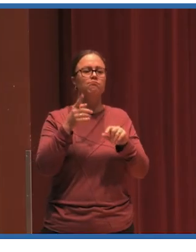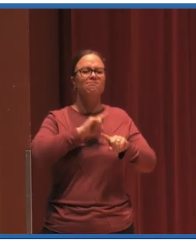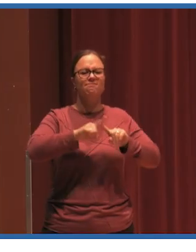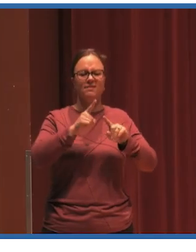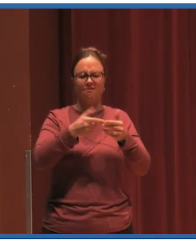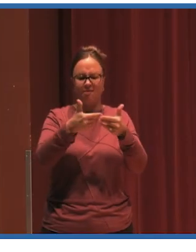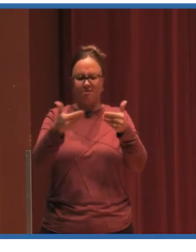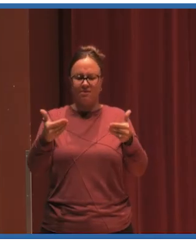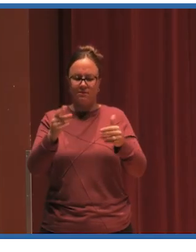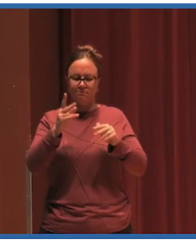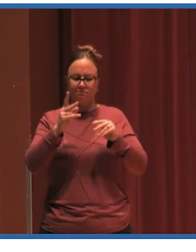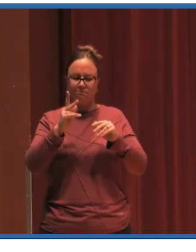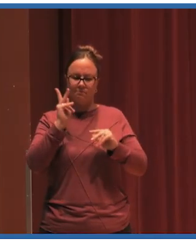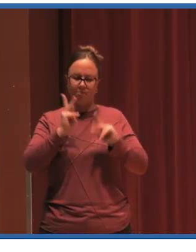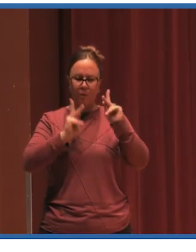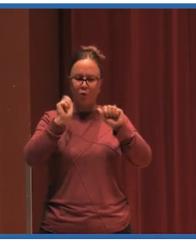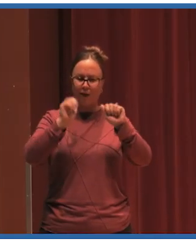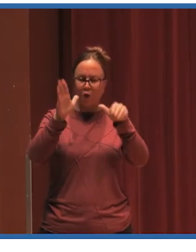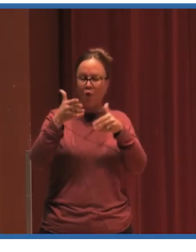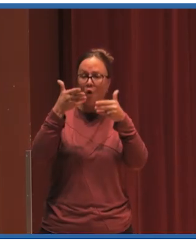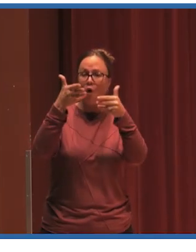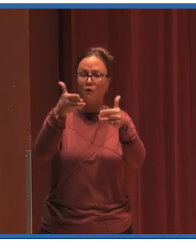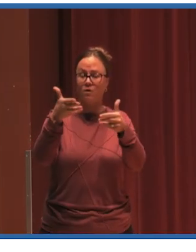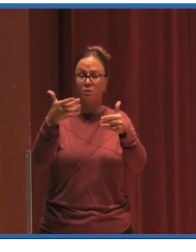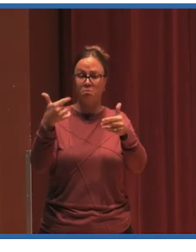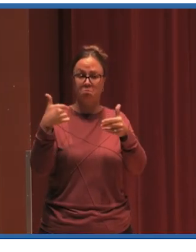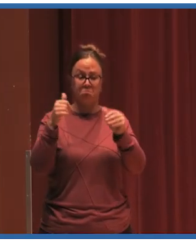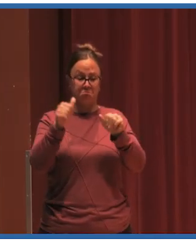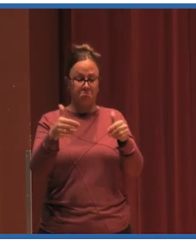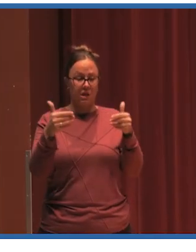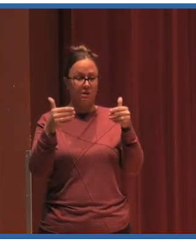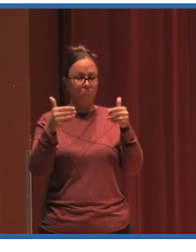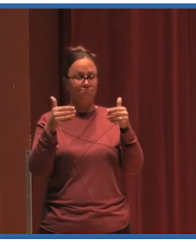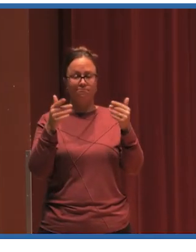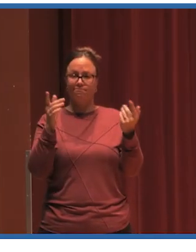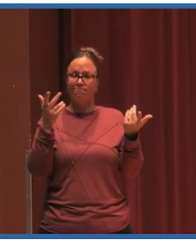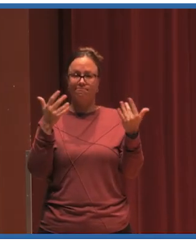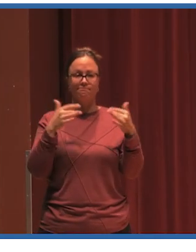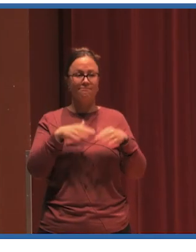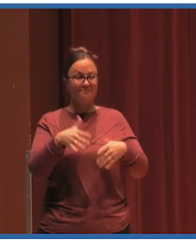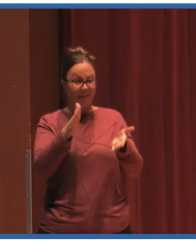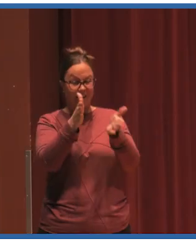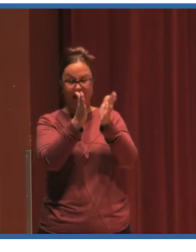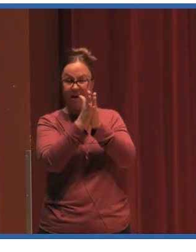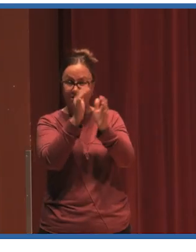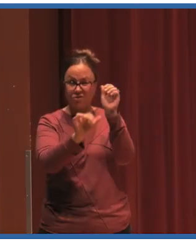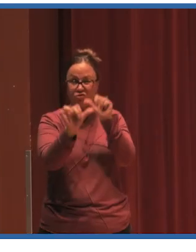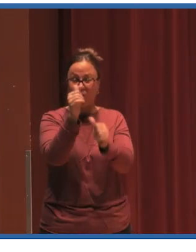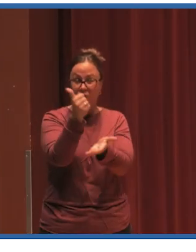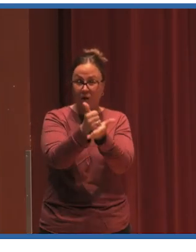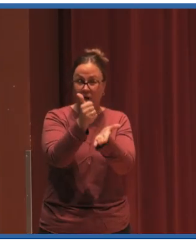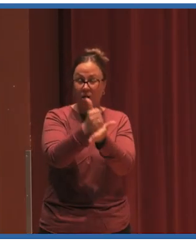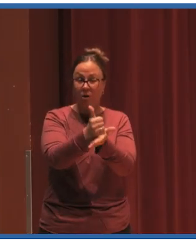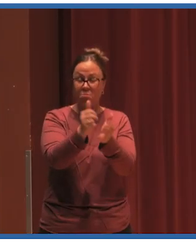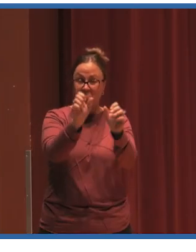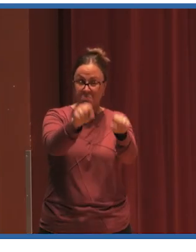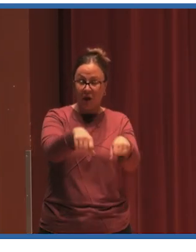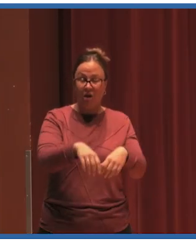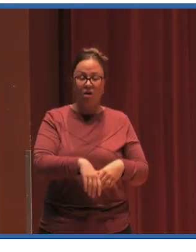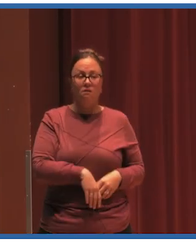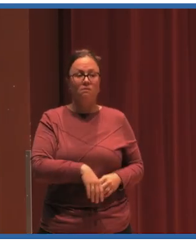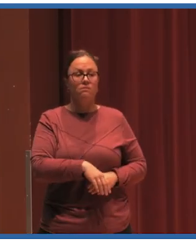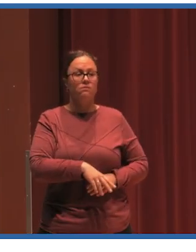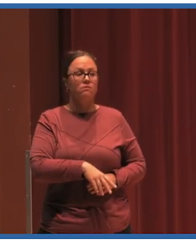that people have to offer, are we free to go to each other to ask for help? Or if you think about an